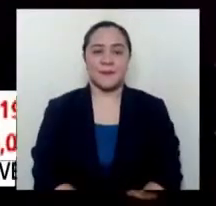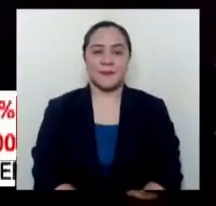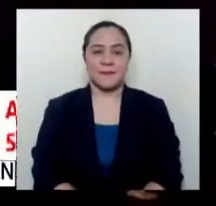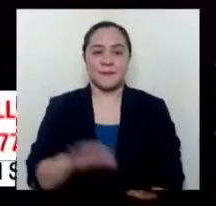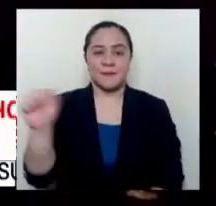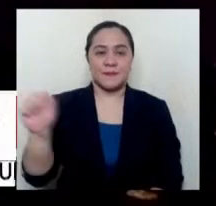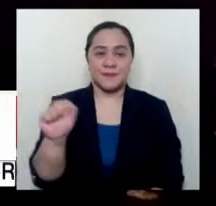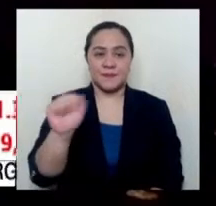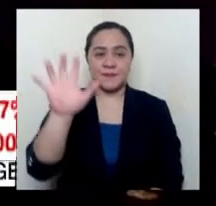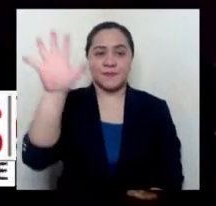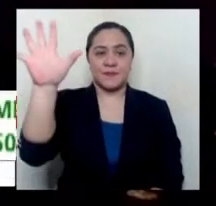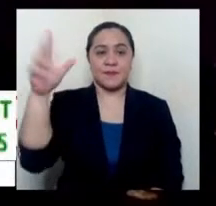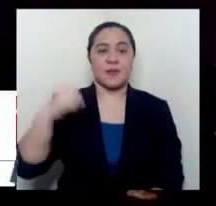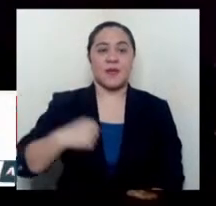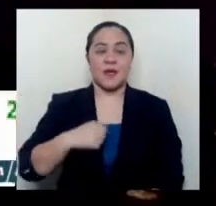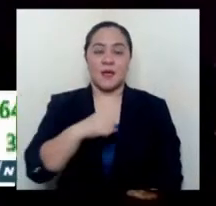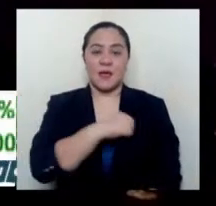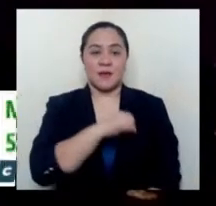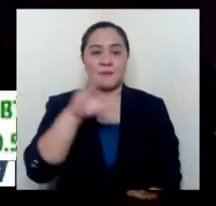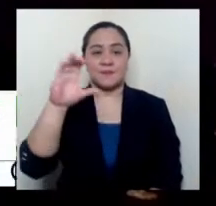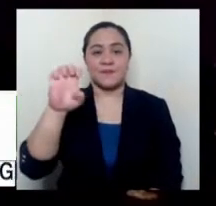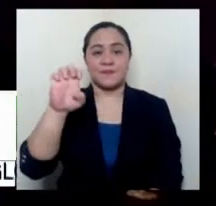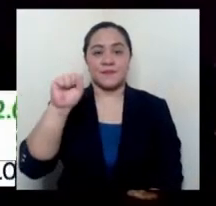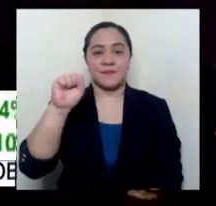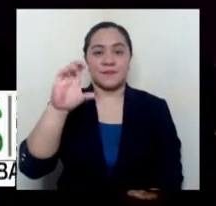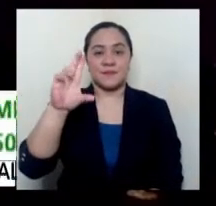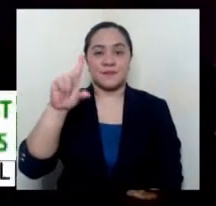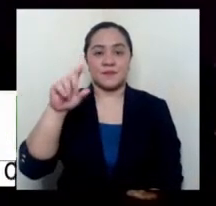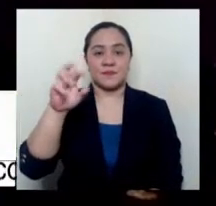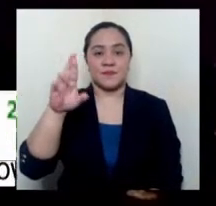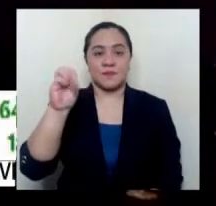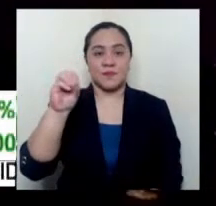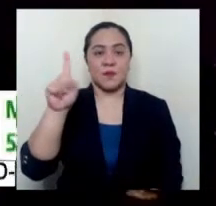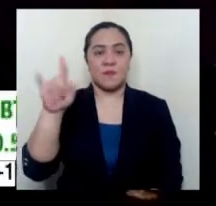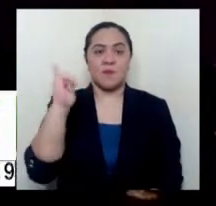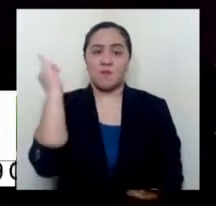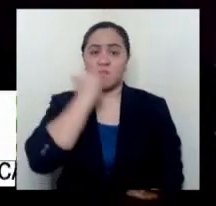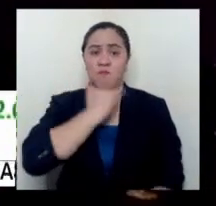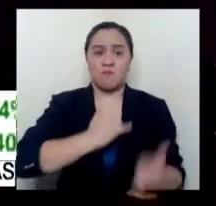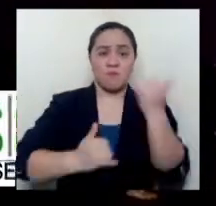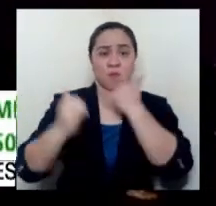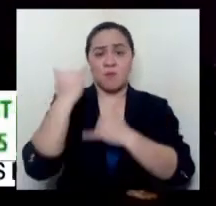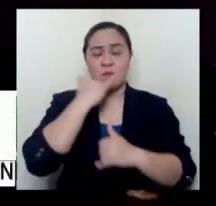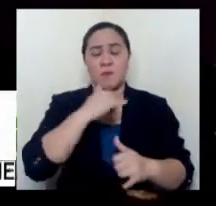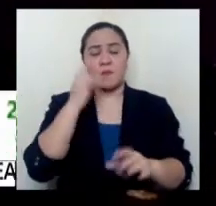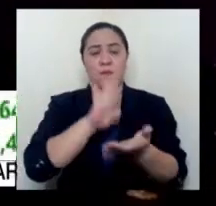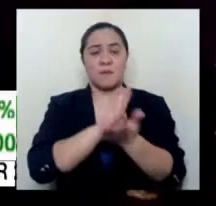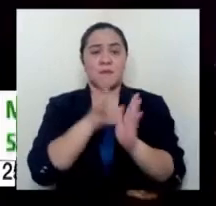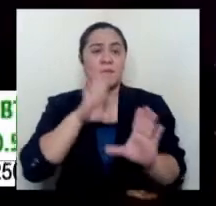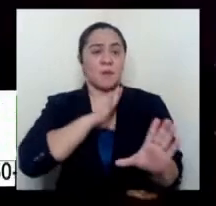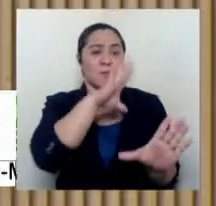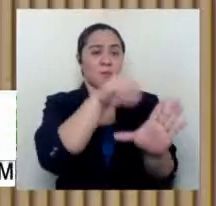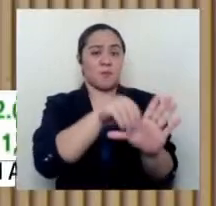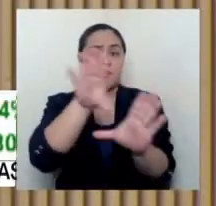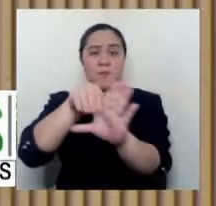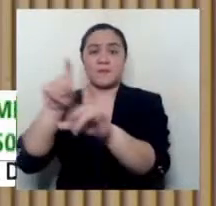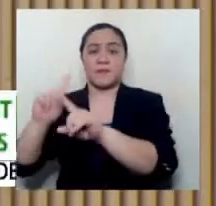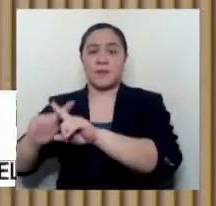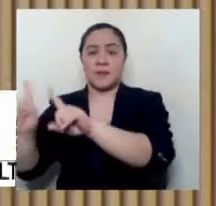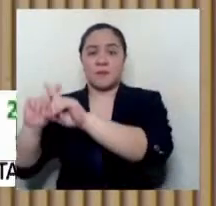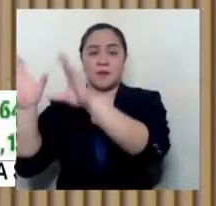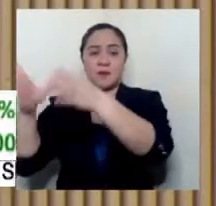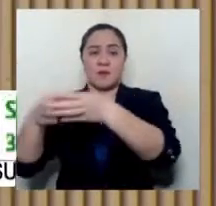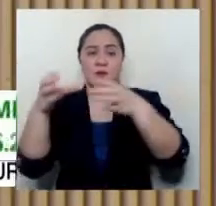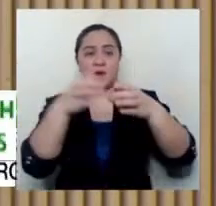Sorsogon Governor and senatorial aspirant Francis Escudero insists there is nothing wrong with being a guest candidate of different parties. Escudero is